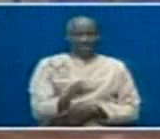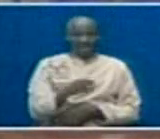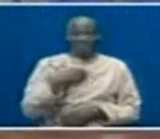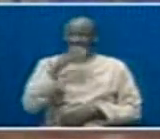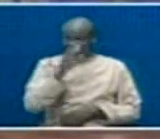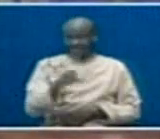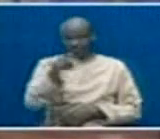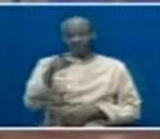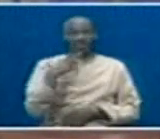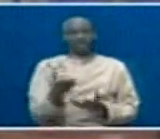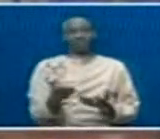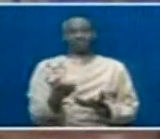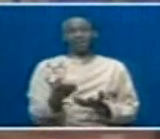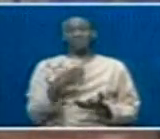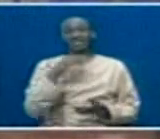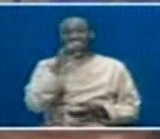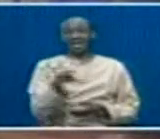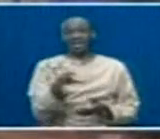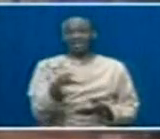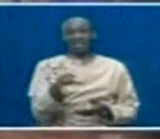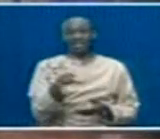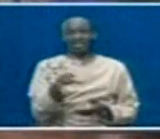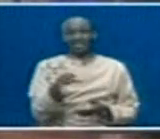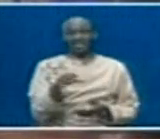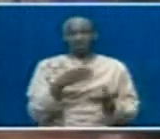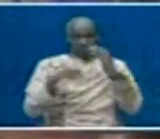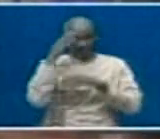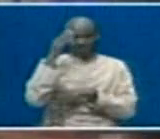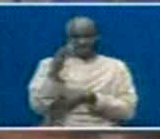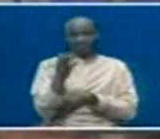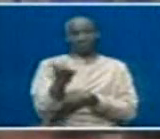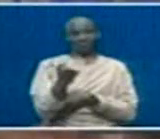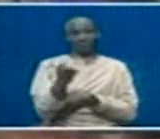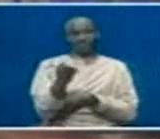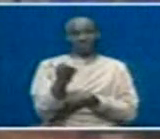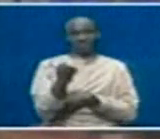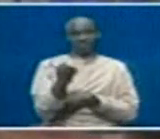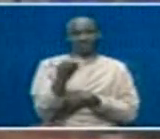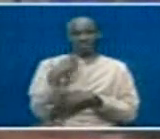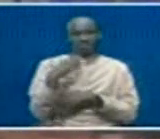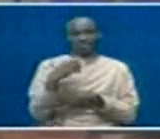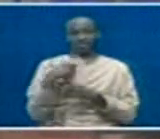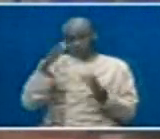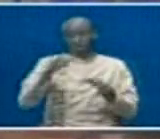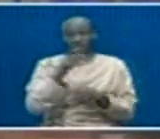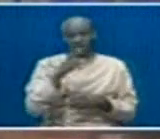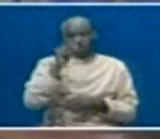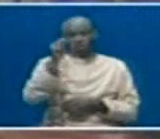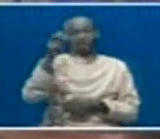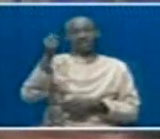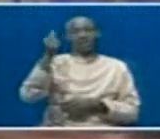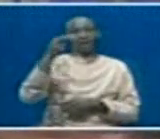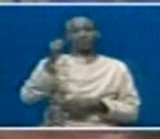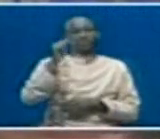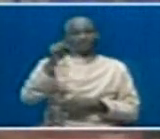son was here not long ago. And my son has done, he's at university in Loughborough University, near Leicester, near Nottingham. Now,